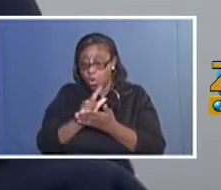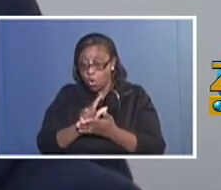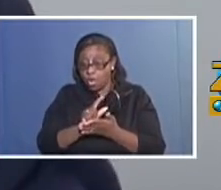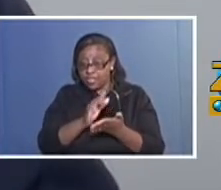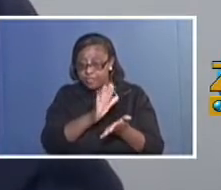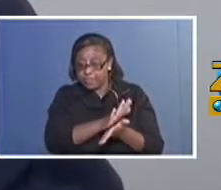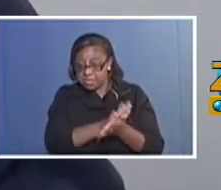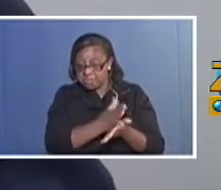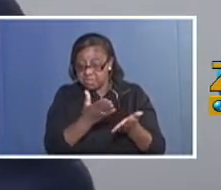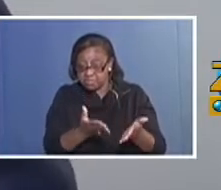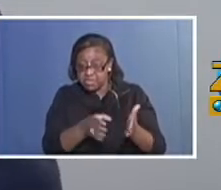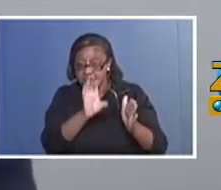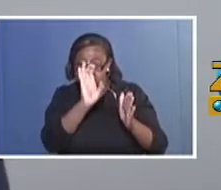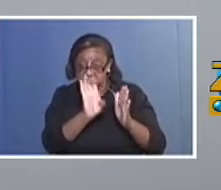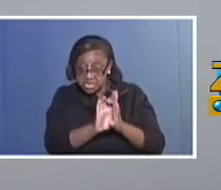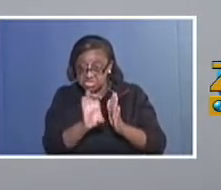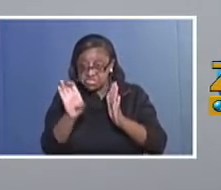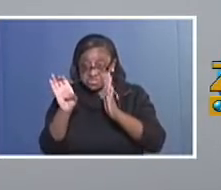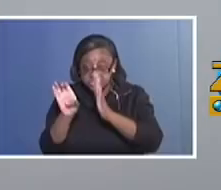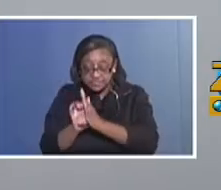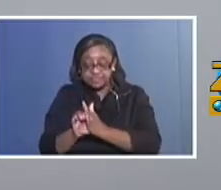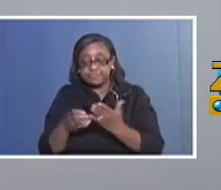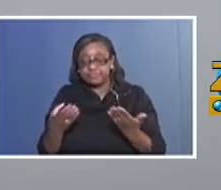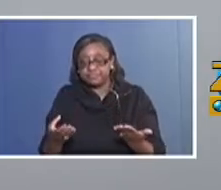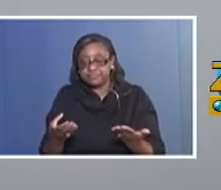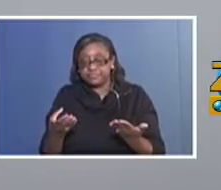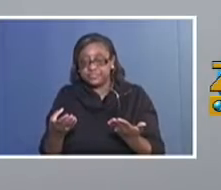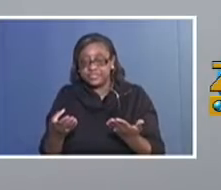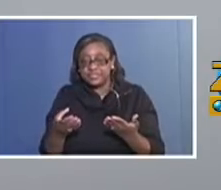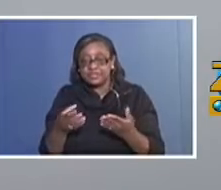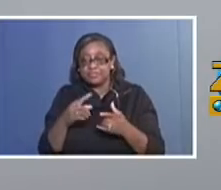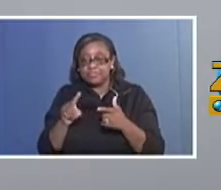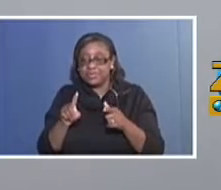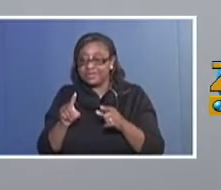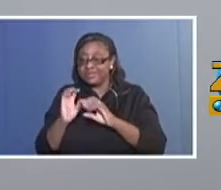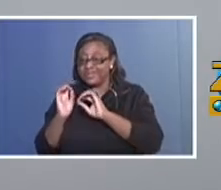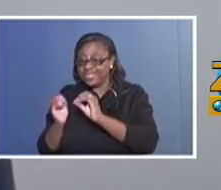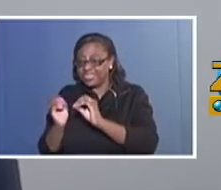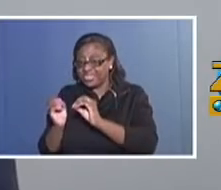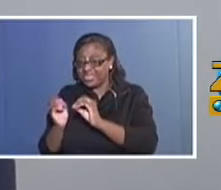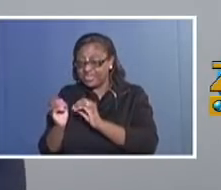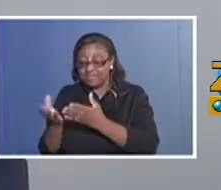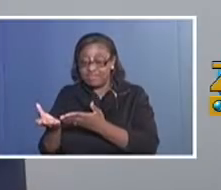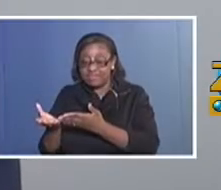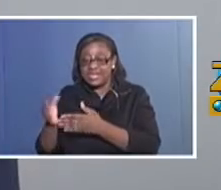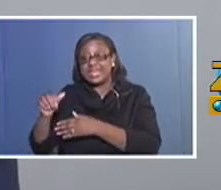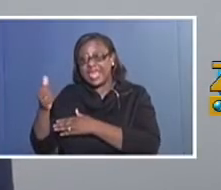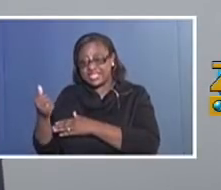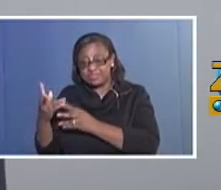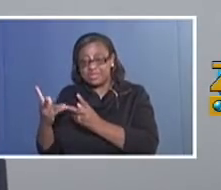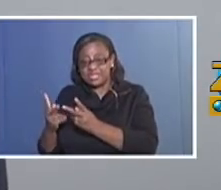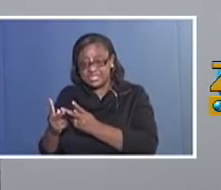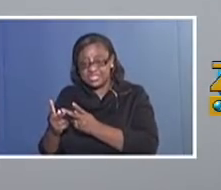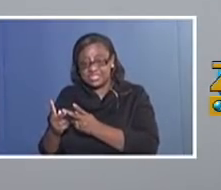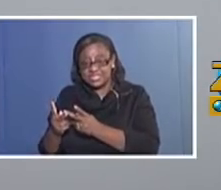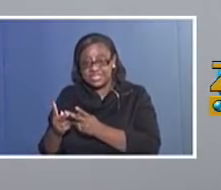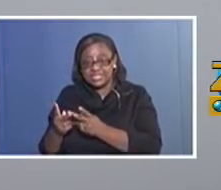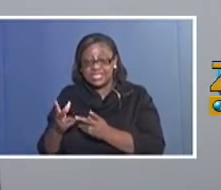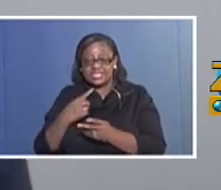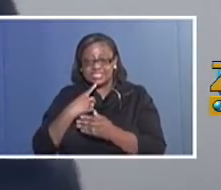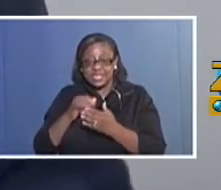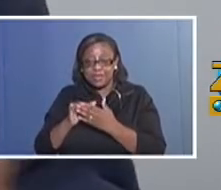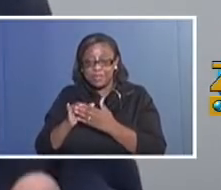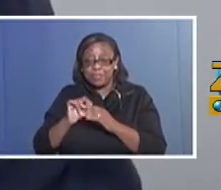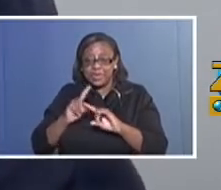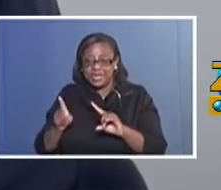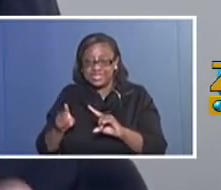in place. Pictures, the other, nothing. But the one that has none of the proper documentation, the bill is 2 to 3 times